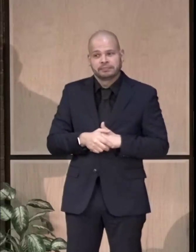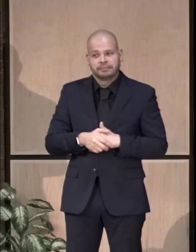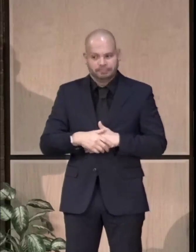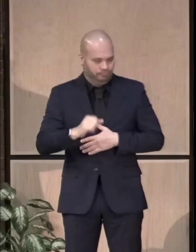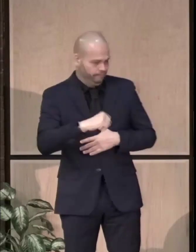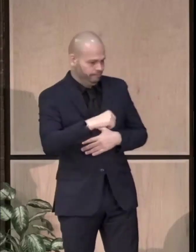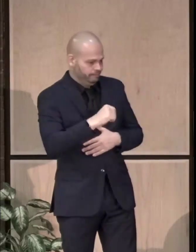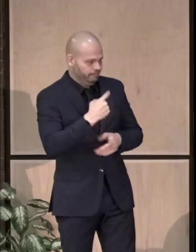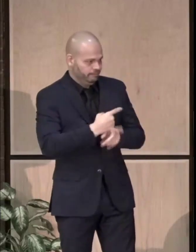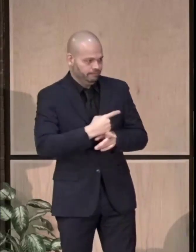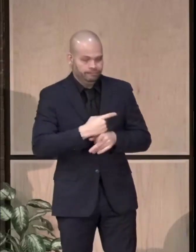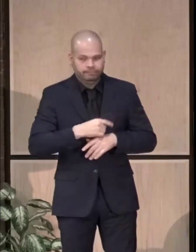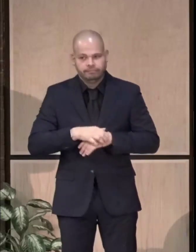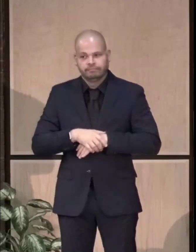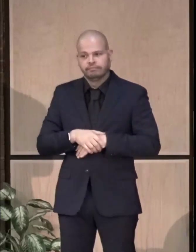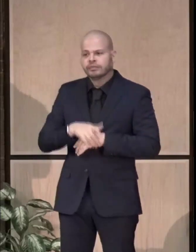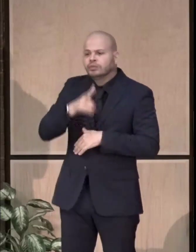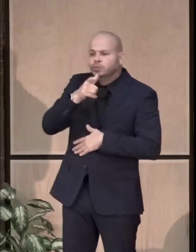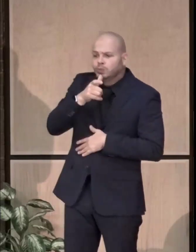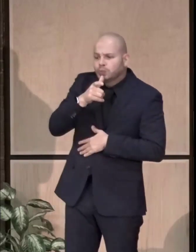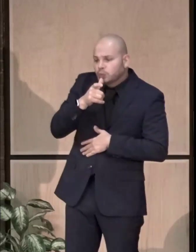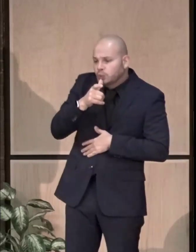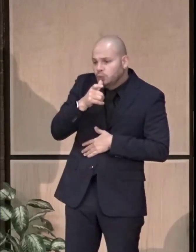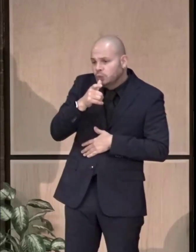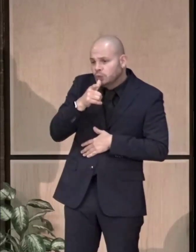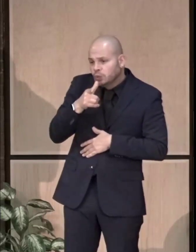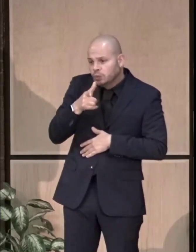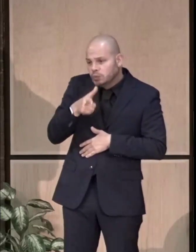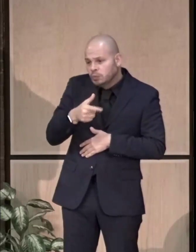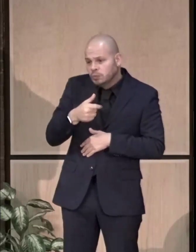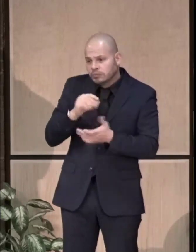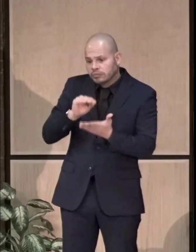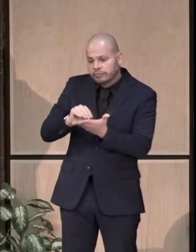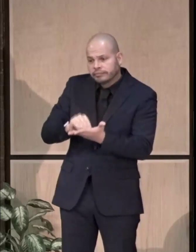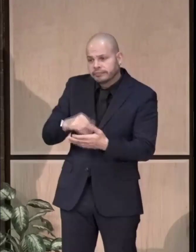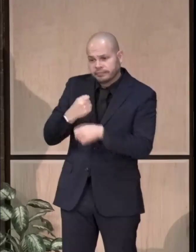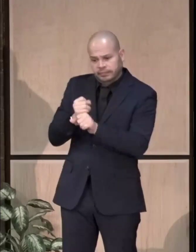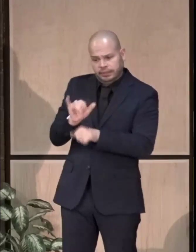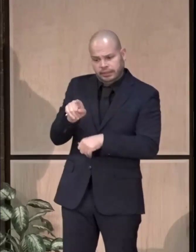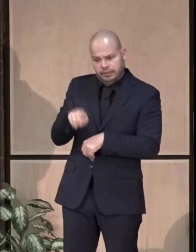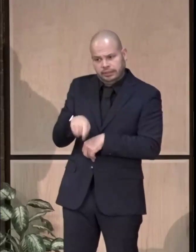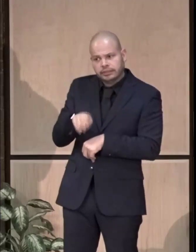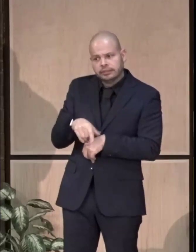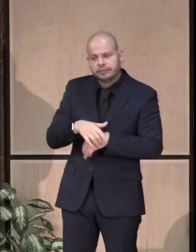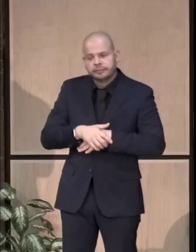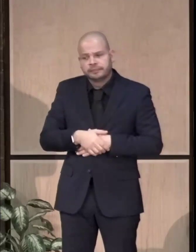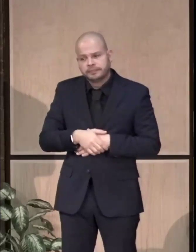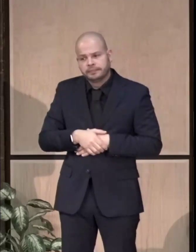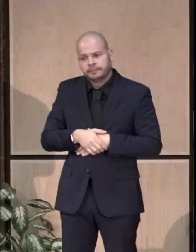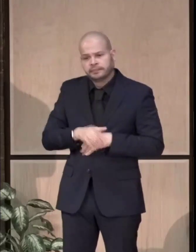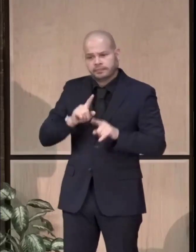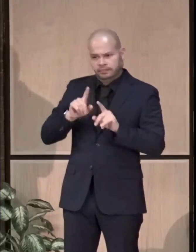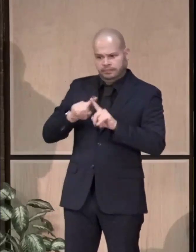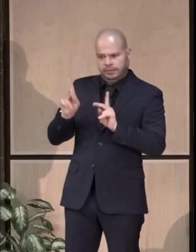A combination of people. I'm not sure this specific timeline, who was involved in